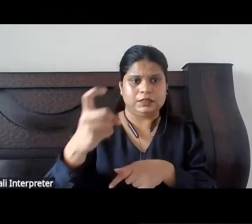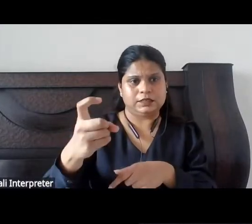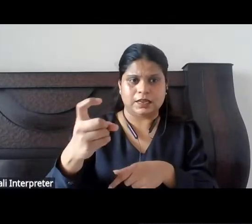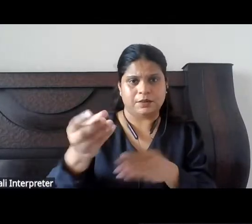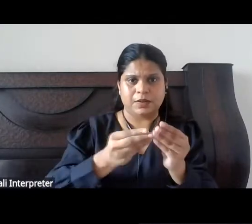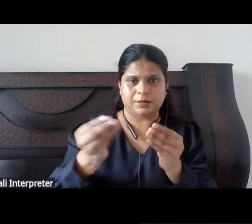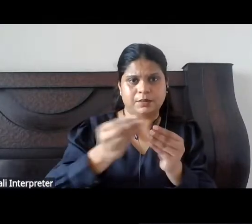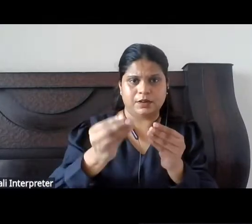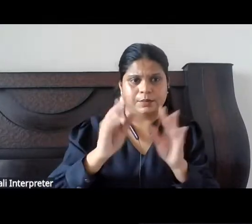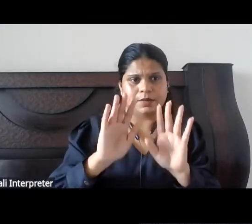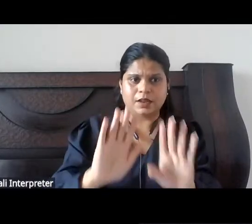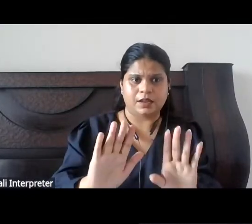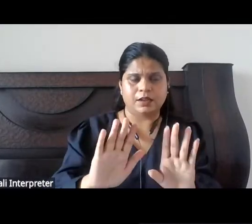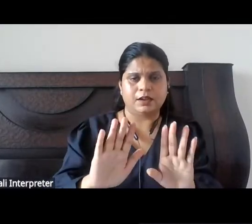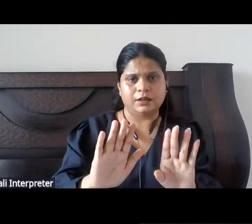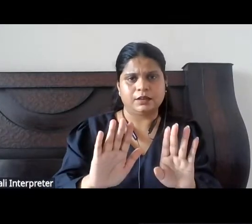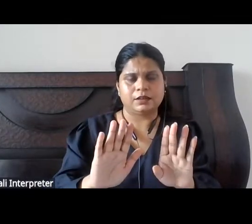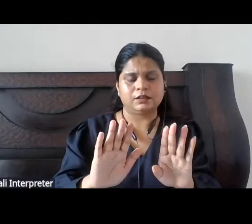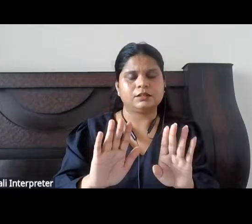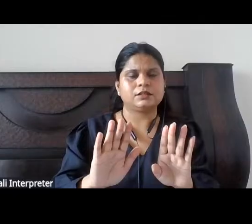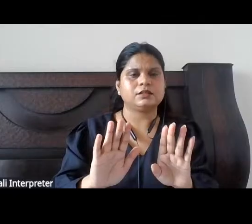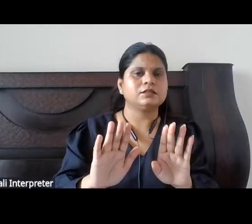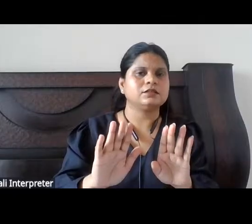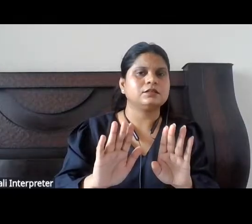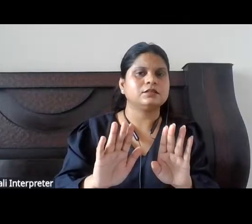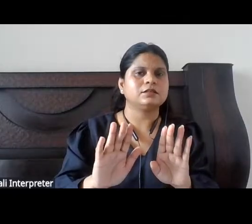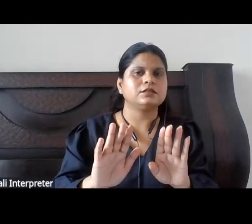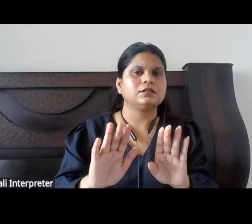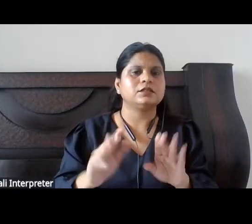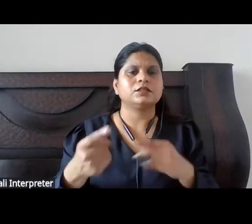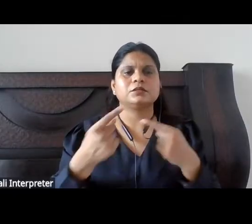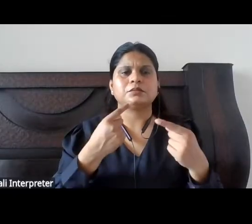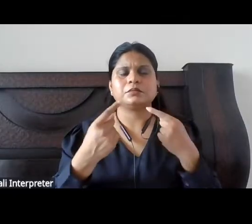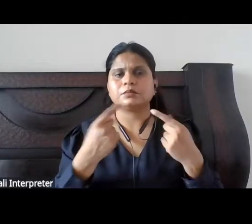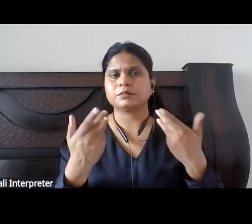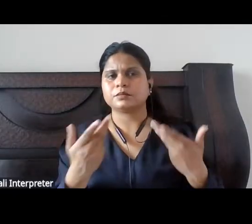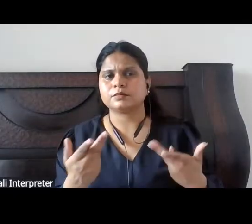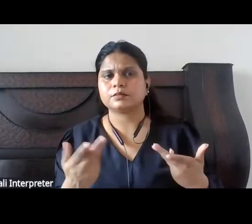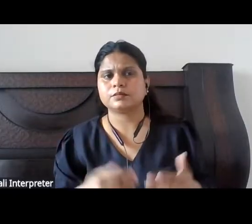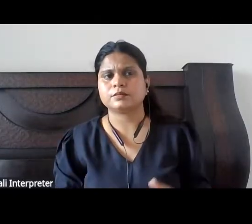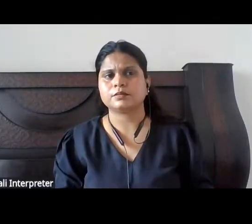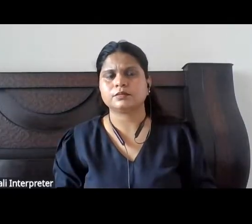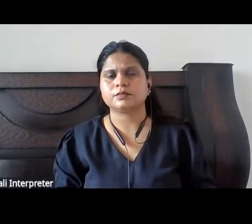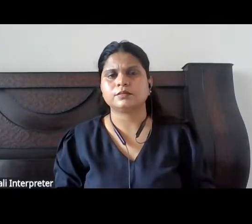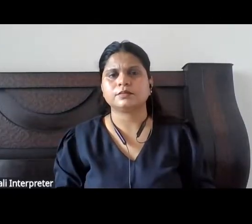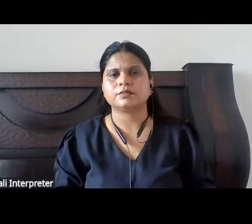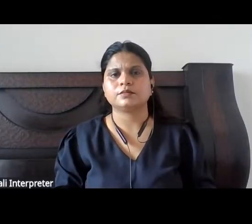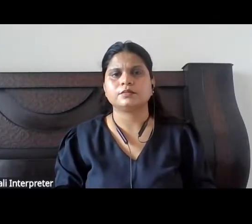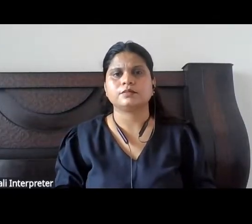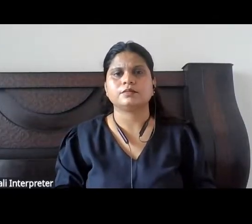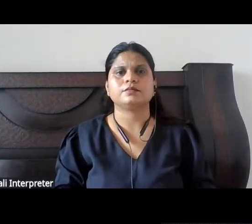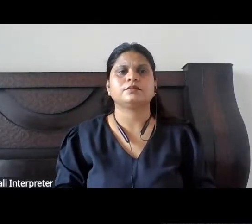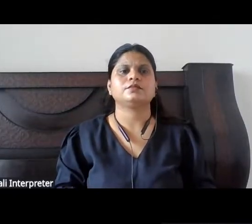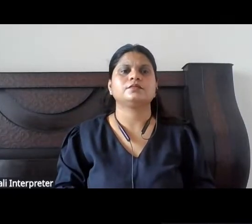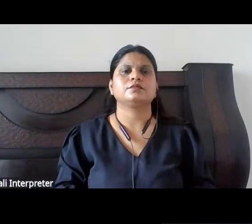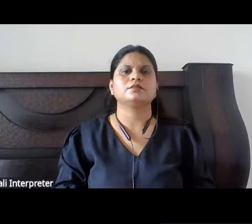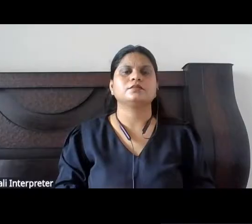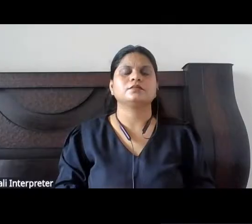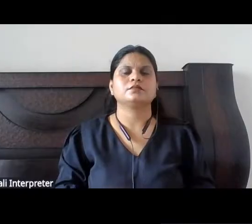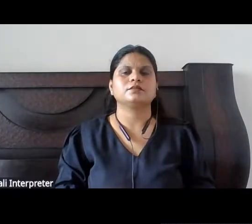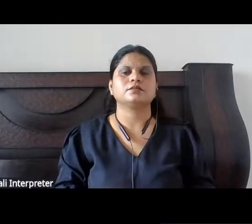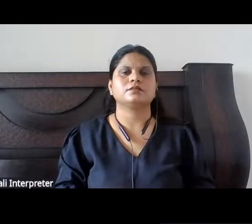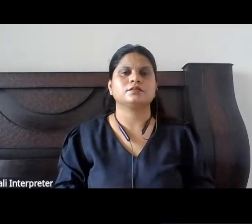capture what Smita is actually talking about, to capture stigma and discrimination of